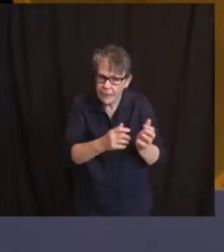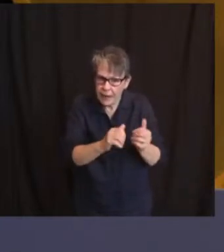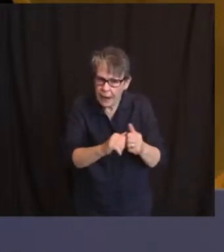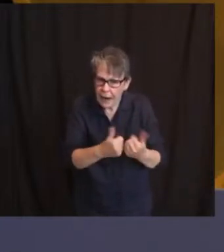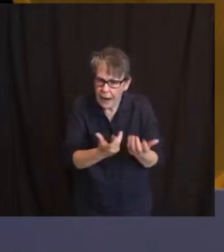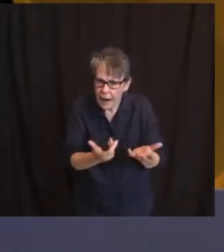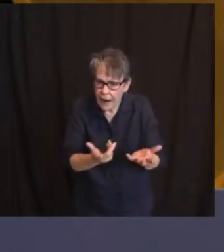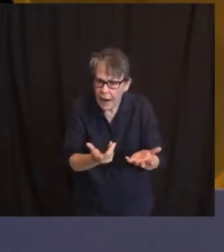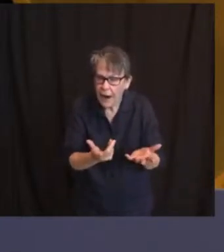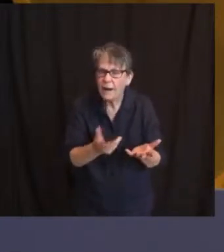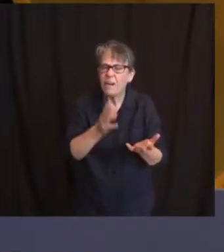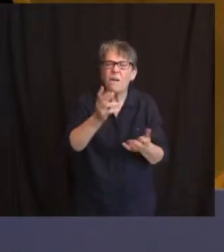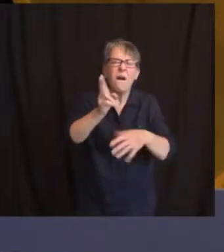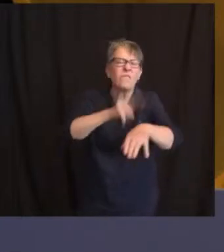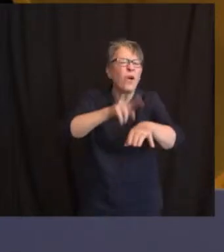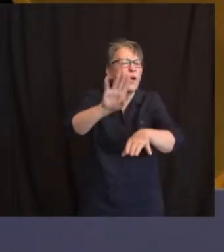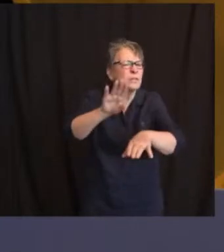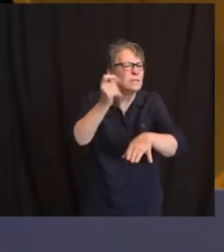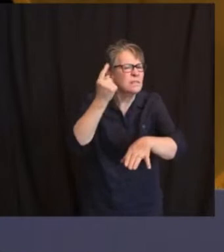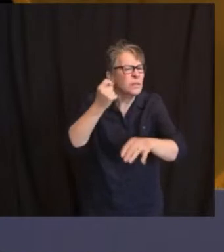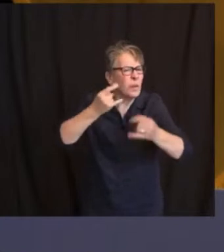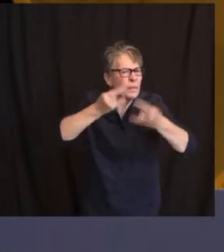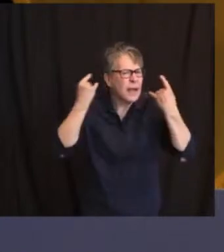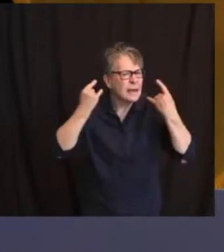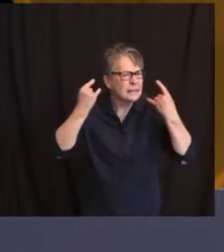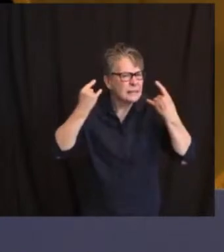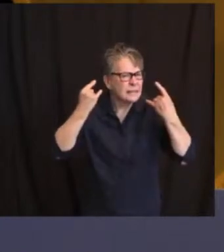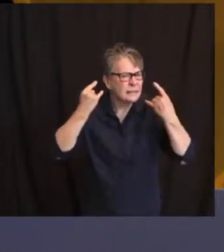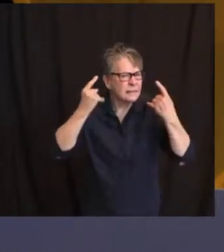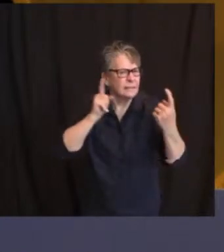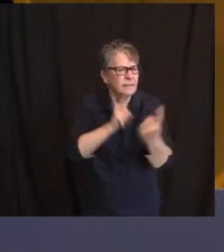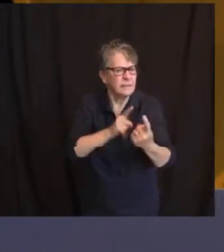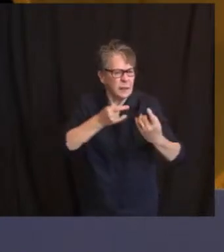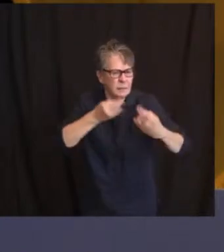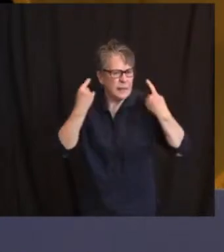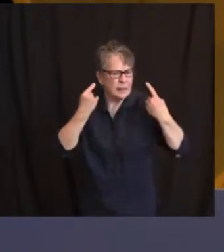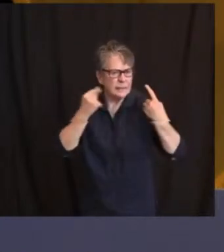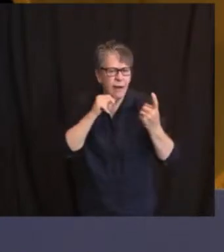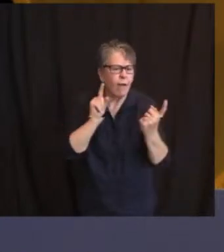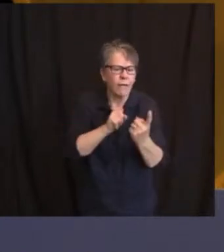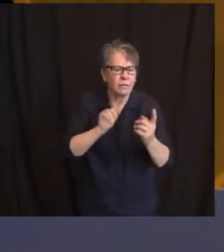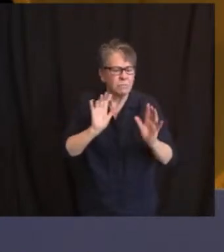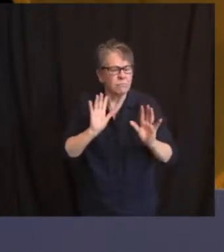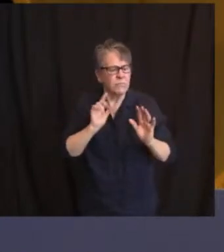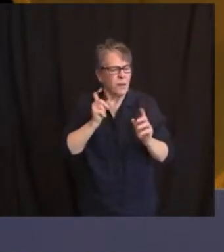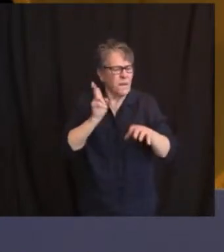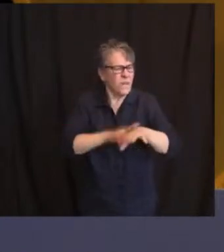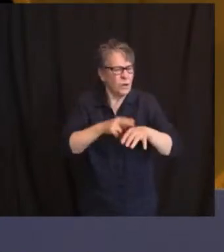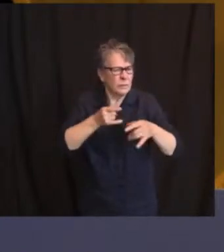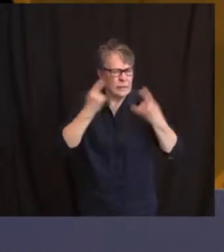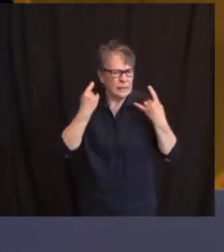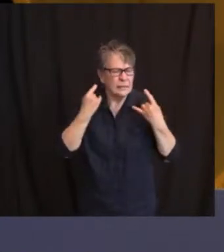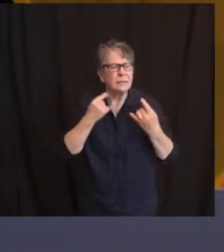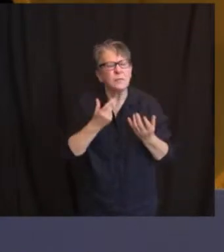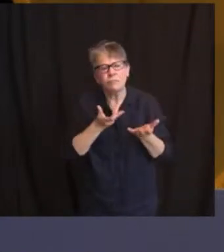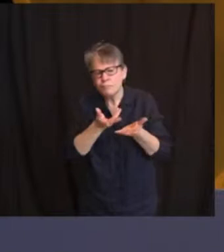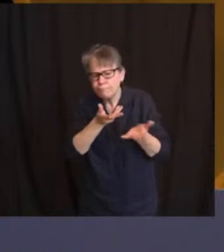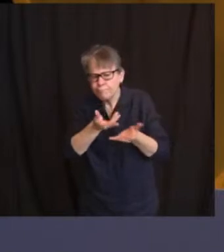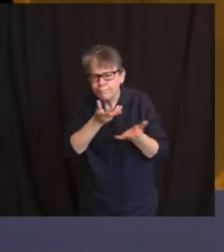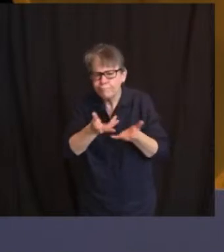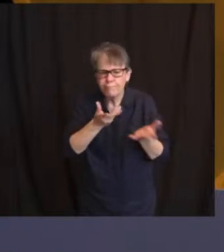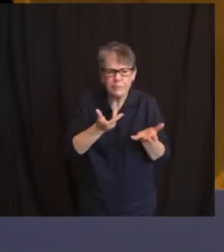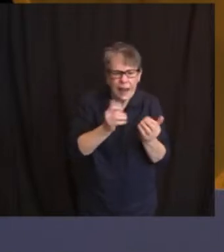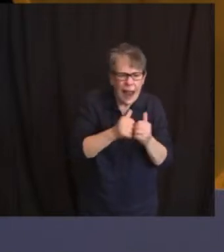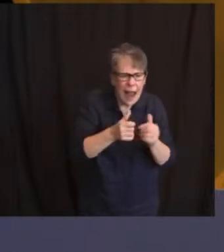and quarantine and how the municipalities, the counties, and State Department of Health have put together